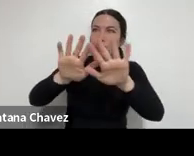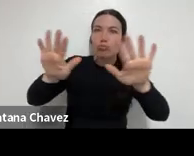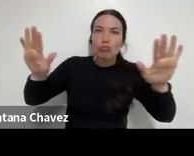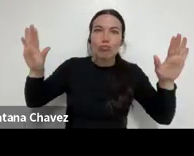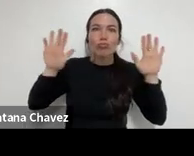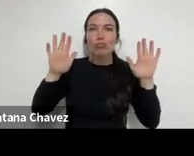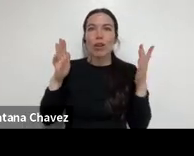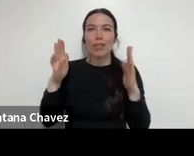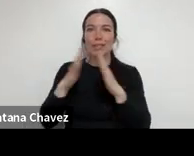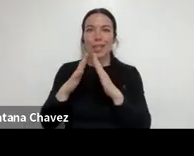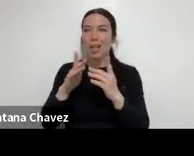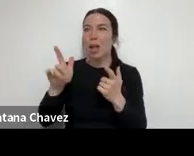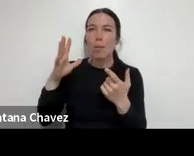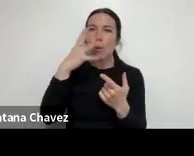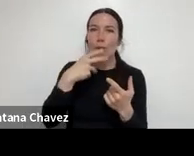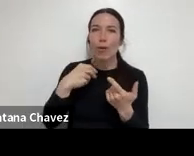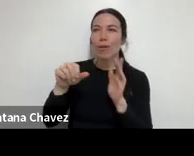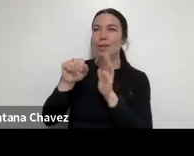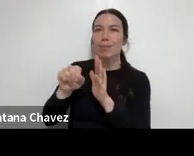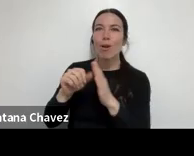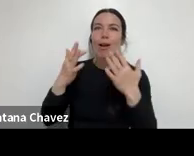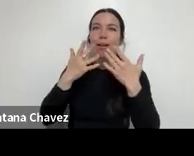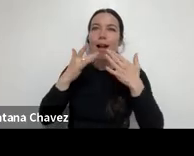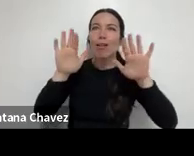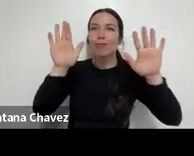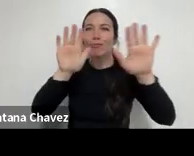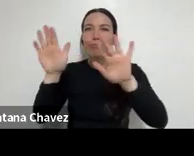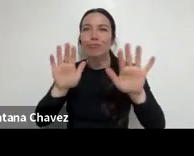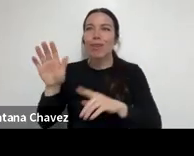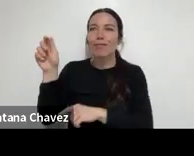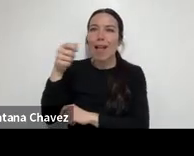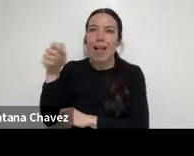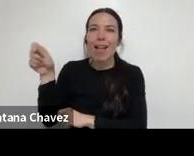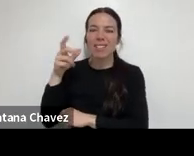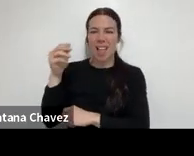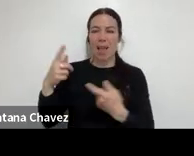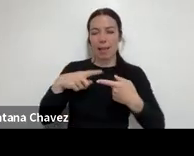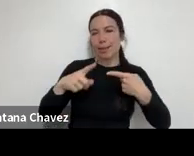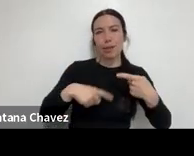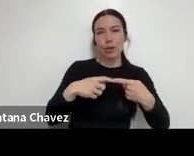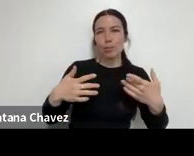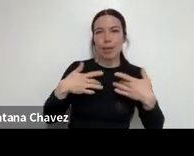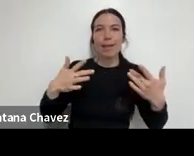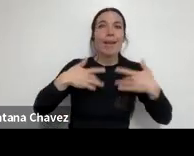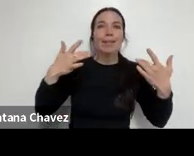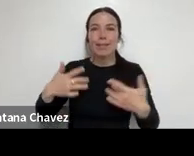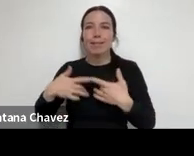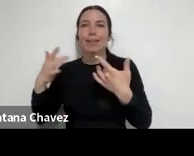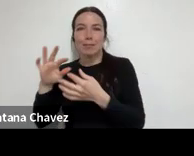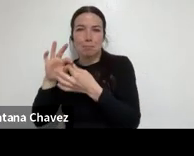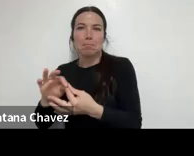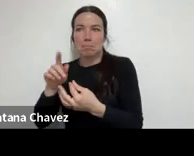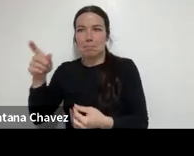beautiful symbols and colors, but also events throughout the year.